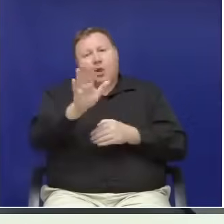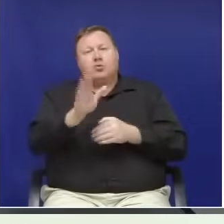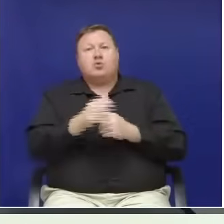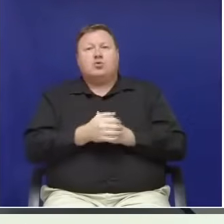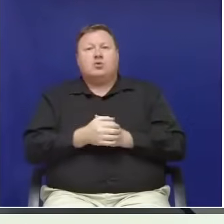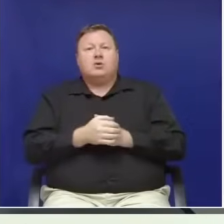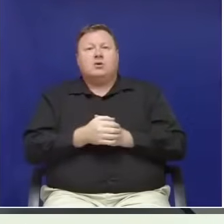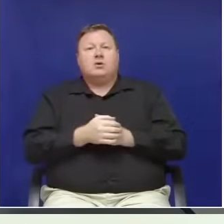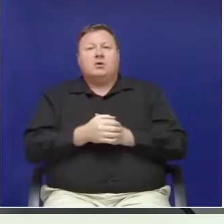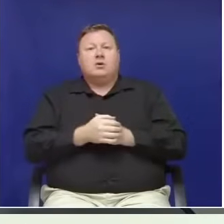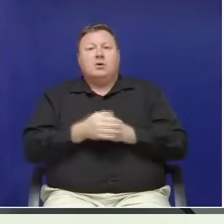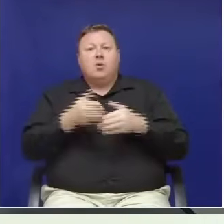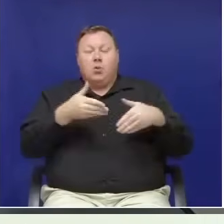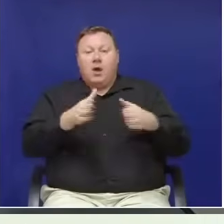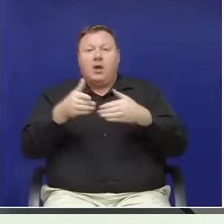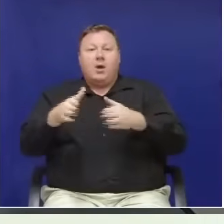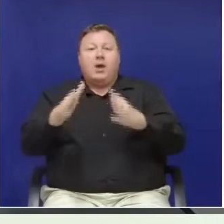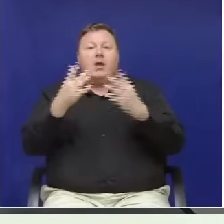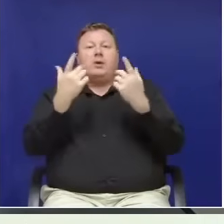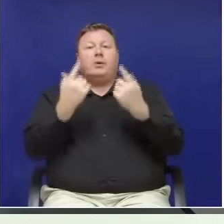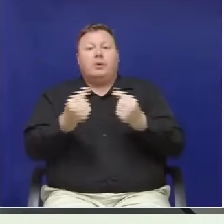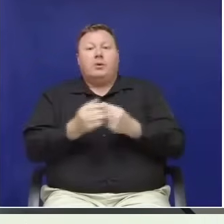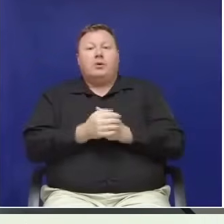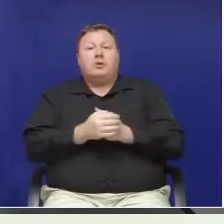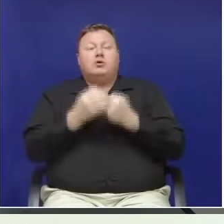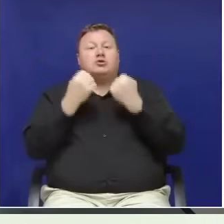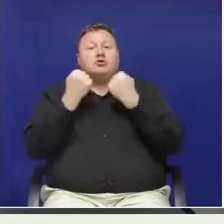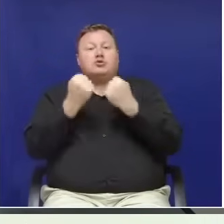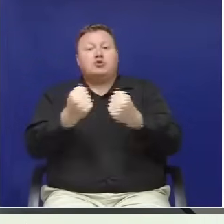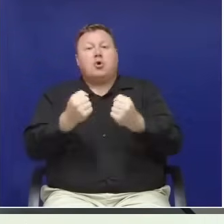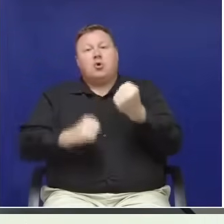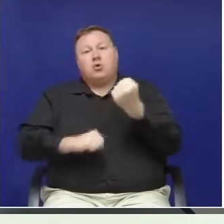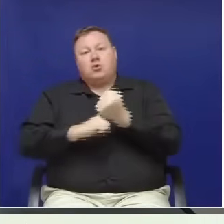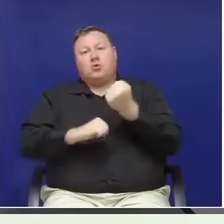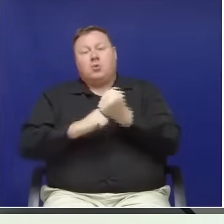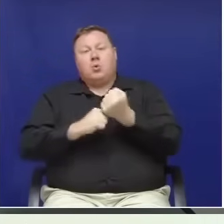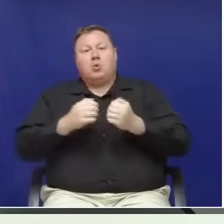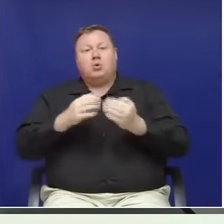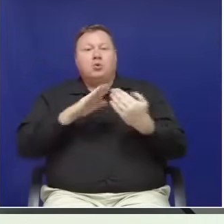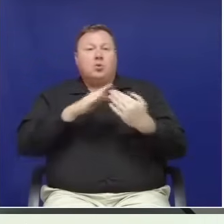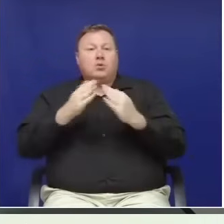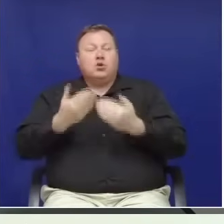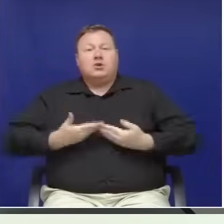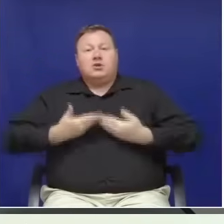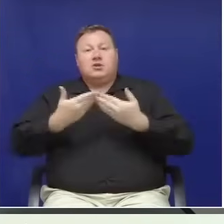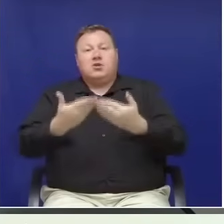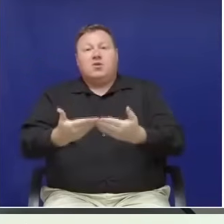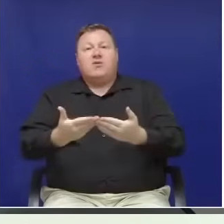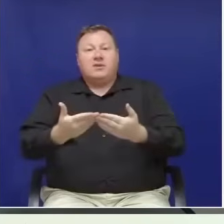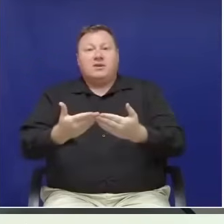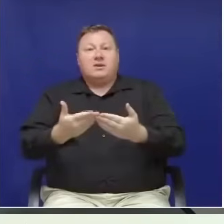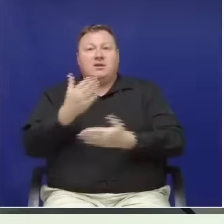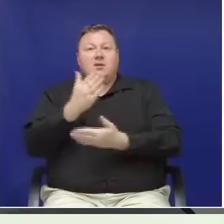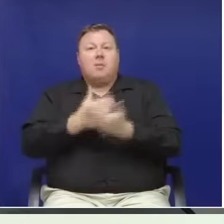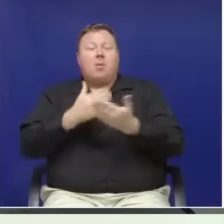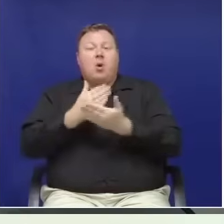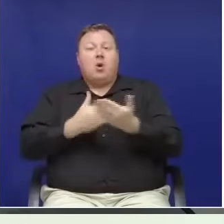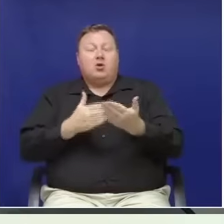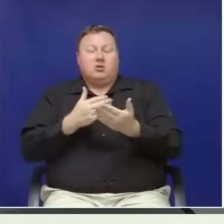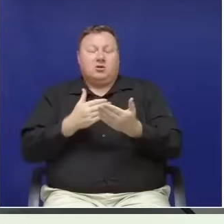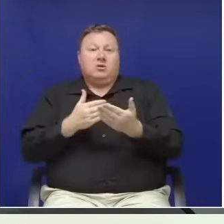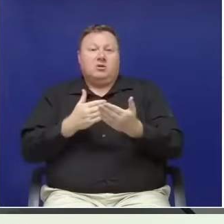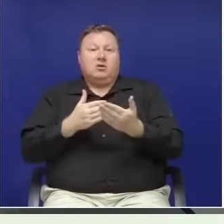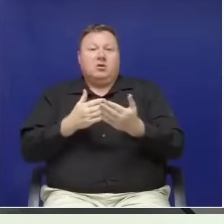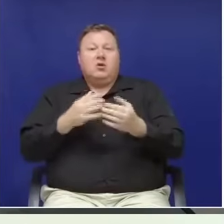ways of doing that, but I'm strongly in support of community services that should be part of the sentence in